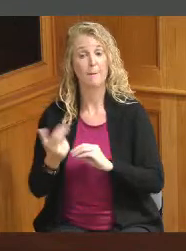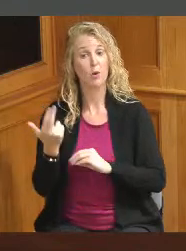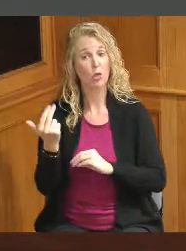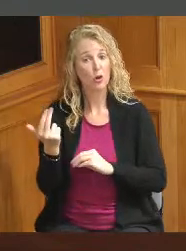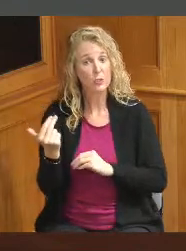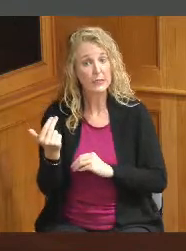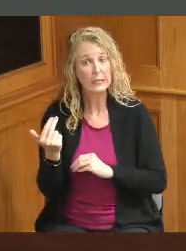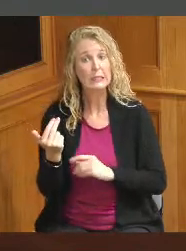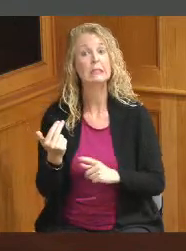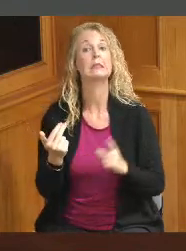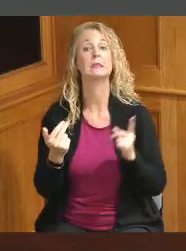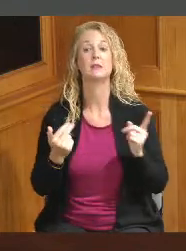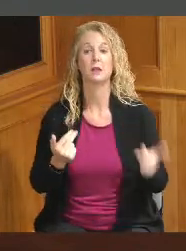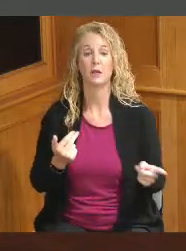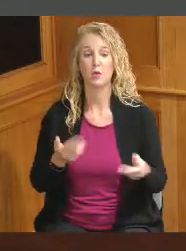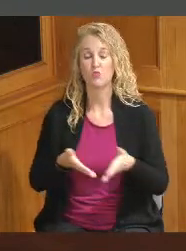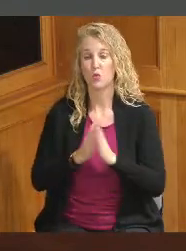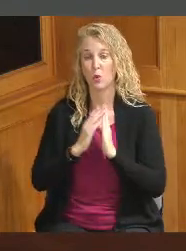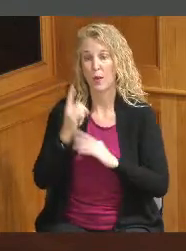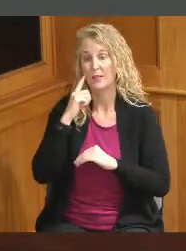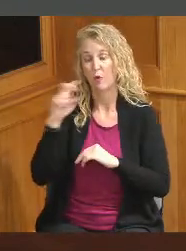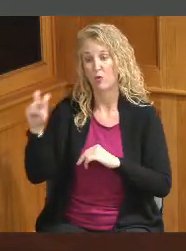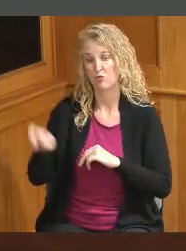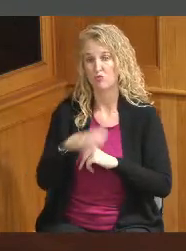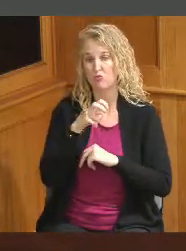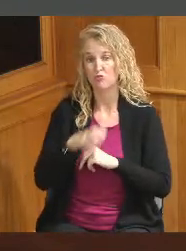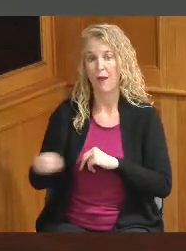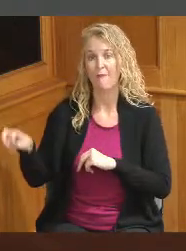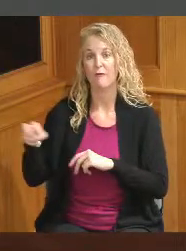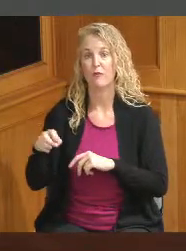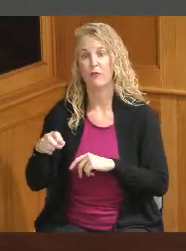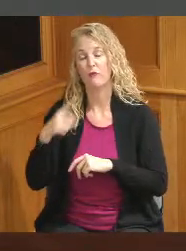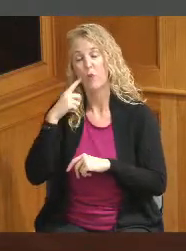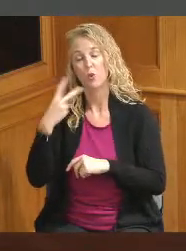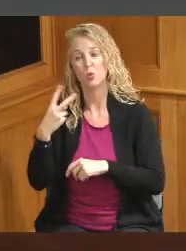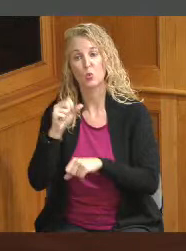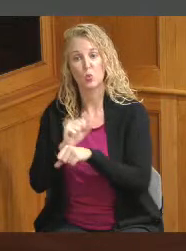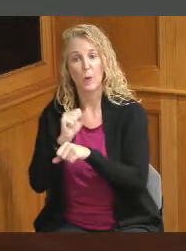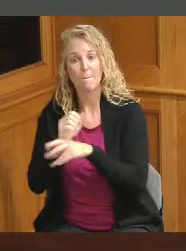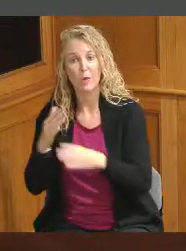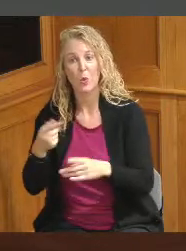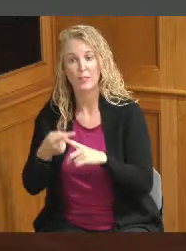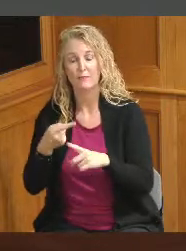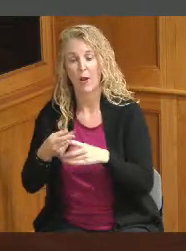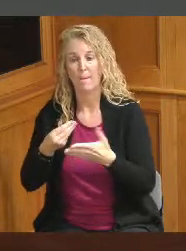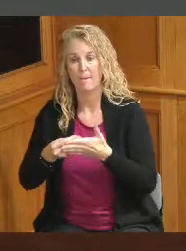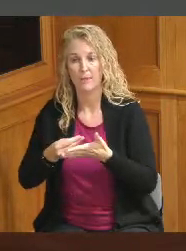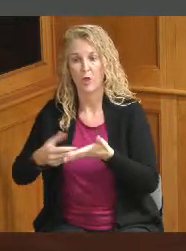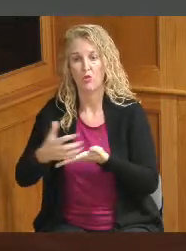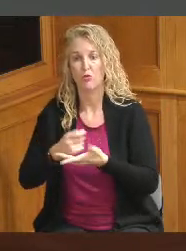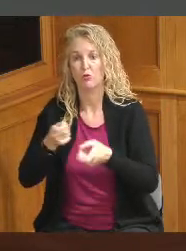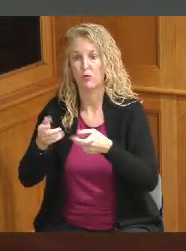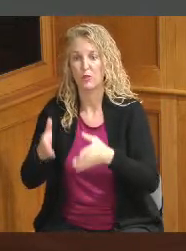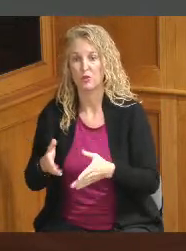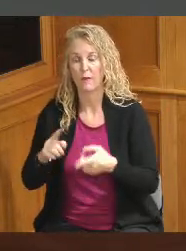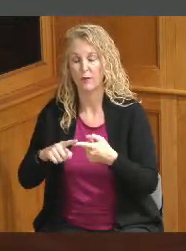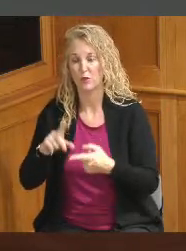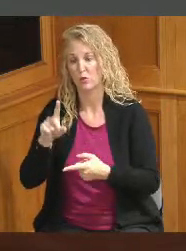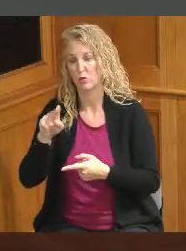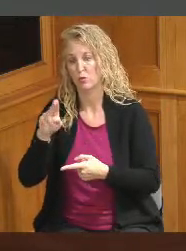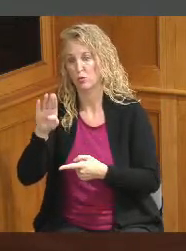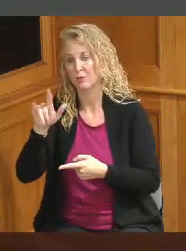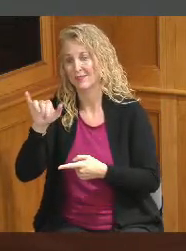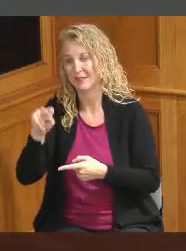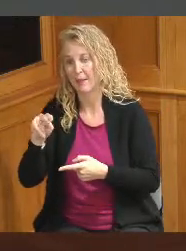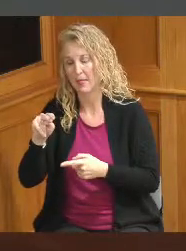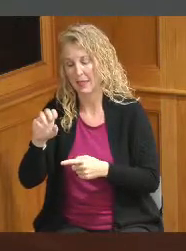commissioners, is a request for travel for two employees in the treasurer's office to Dublin, Ohio. And that is your